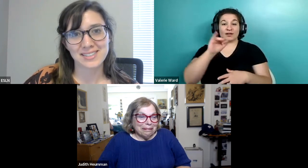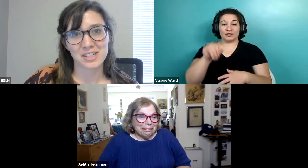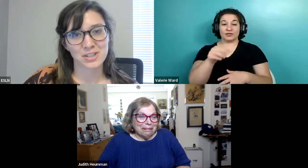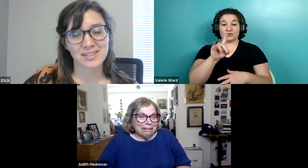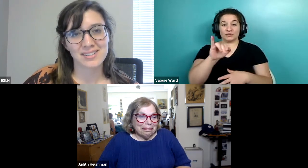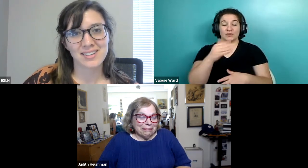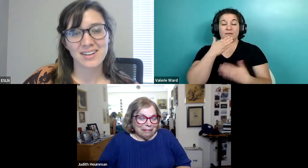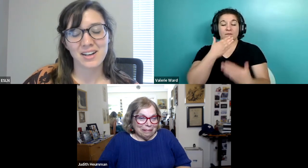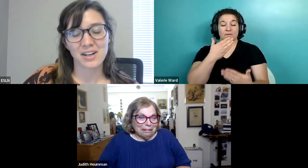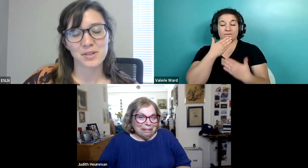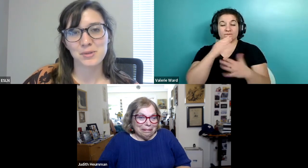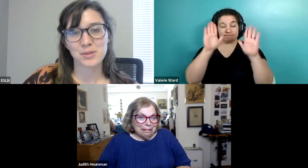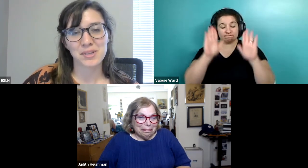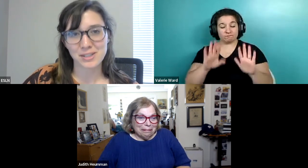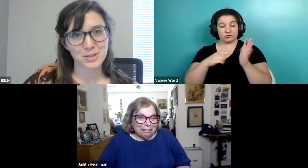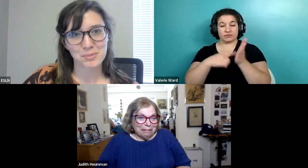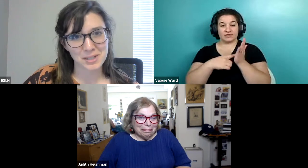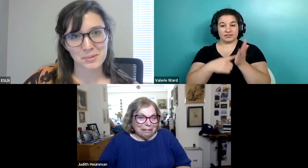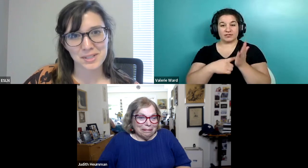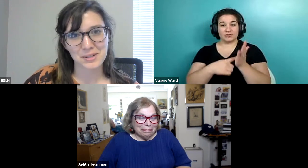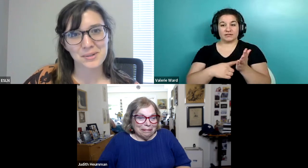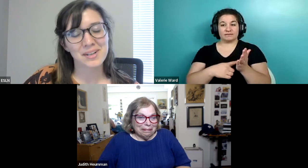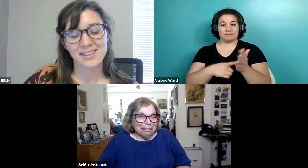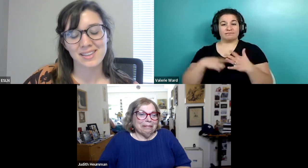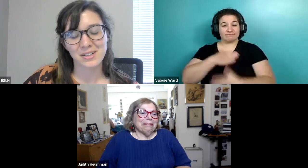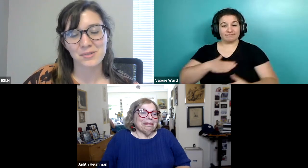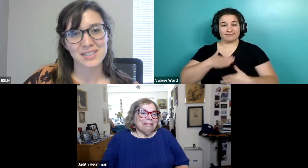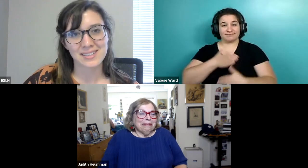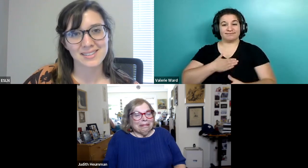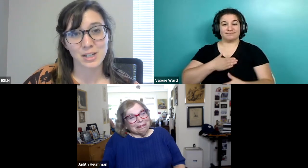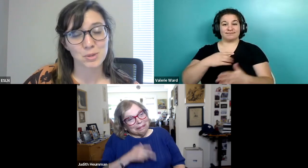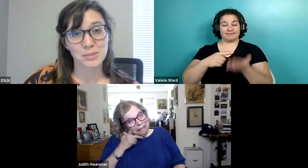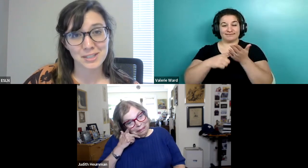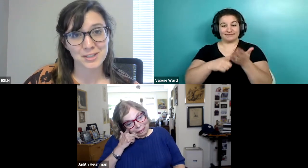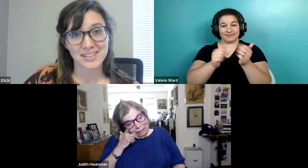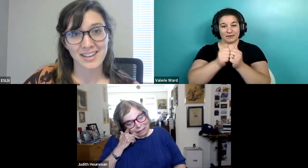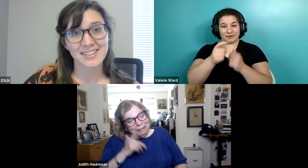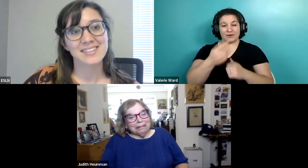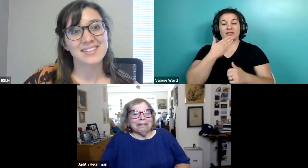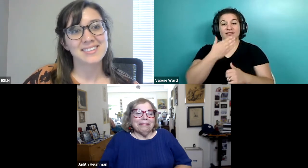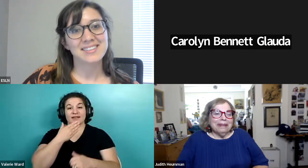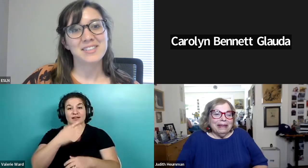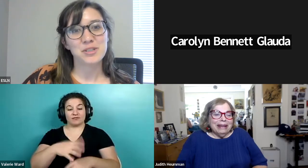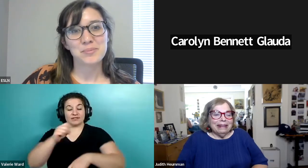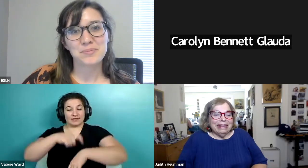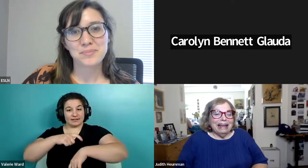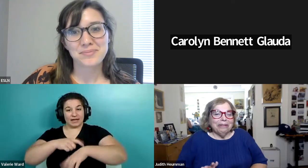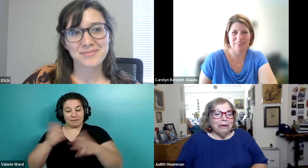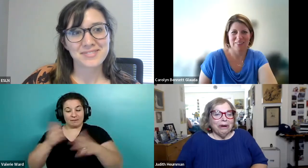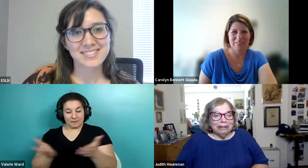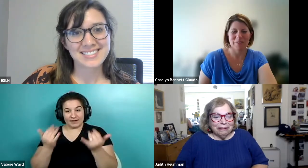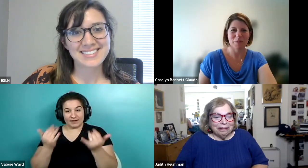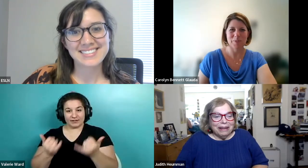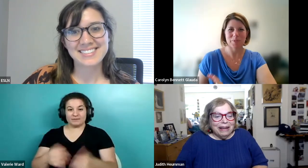great discussion. It was a pleasure speaking with you, and thank you for taking the time to be here today. And thank